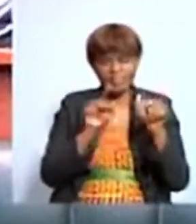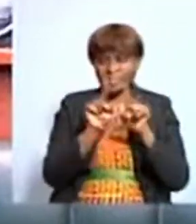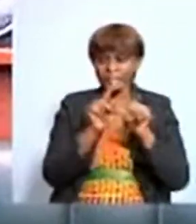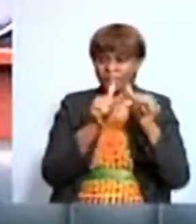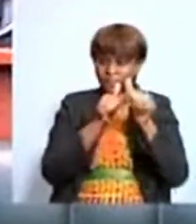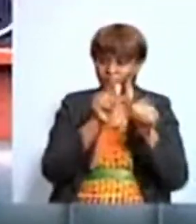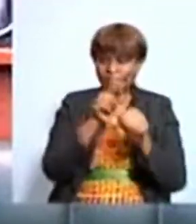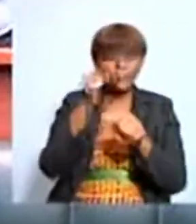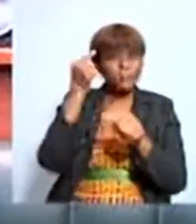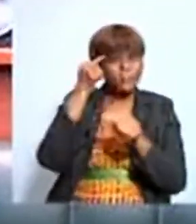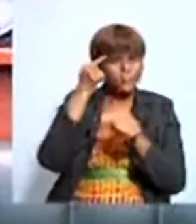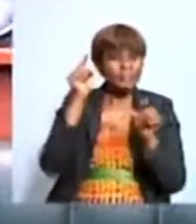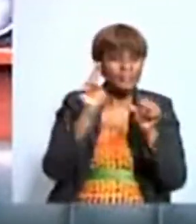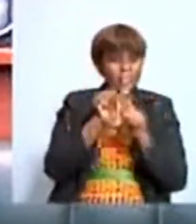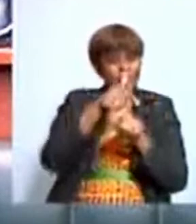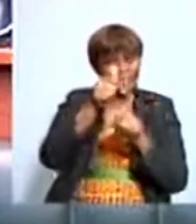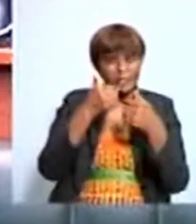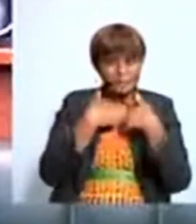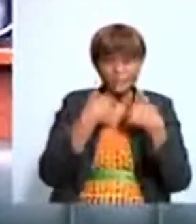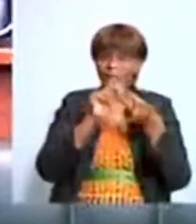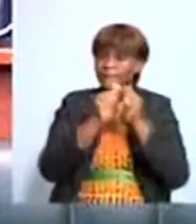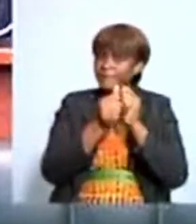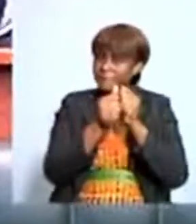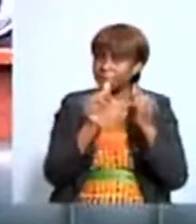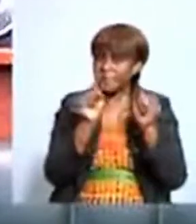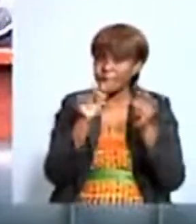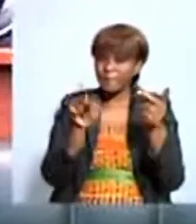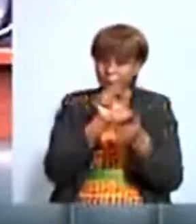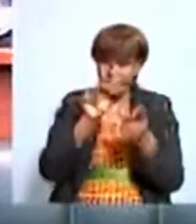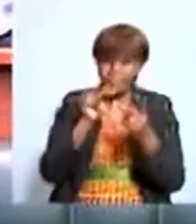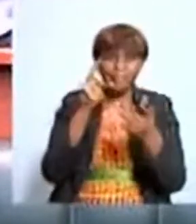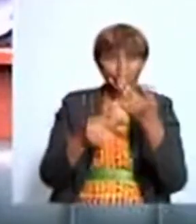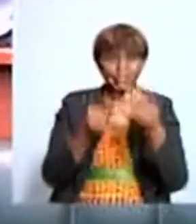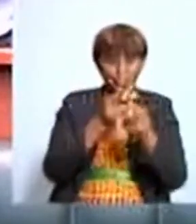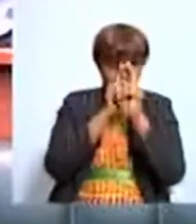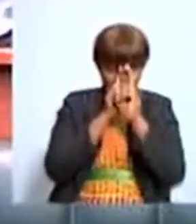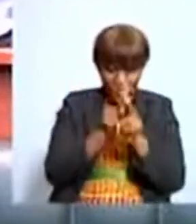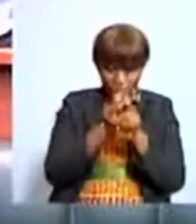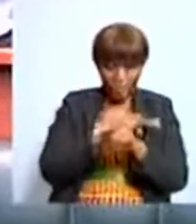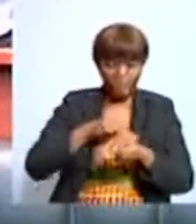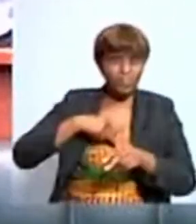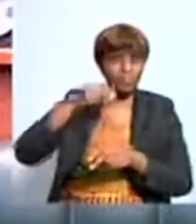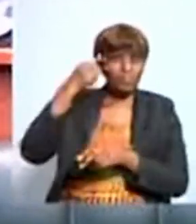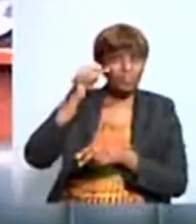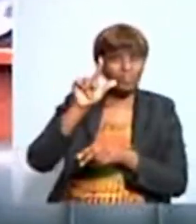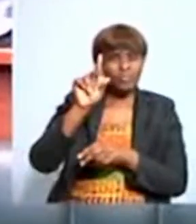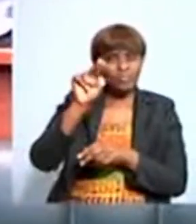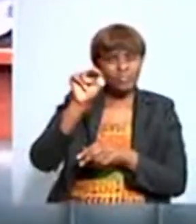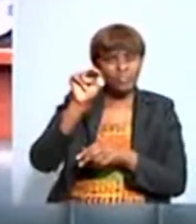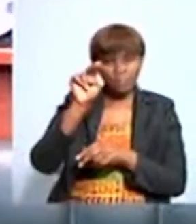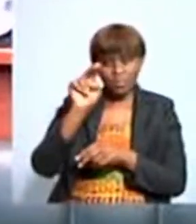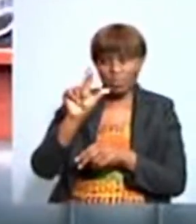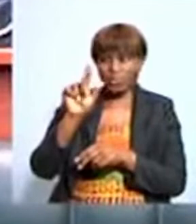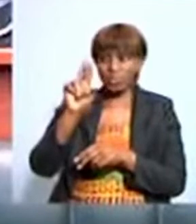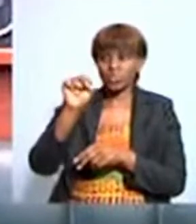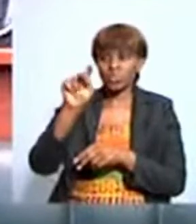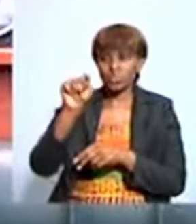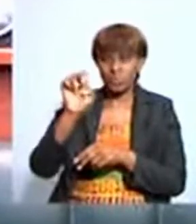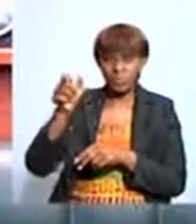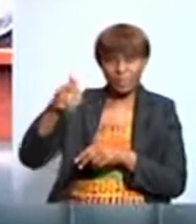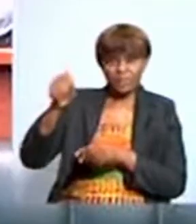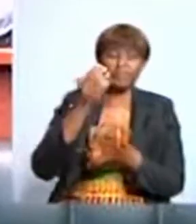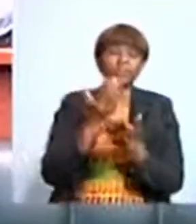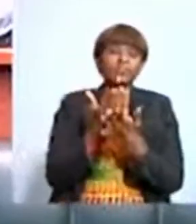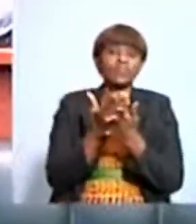the government moved amendments to do exactly what the Honourable Member for Lunte was suggesting in his proposed amendment. It